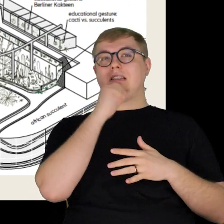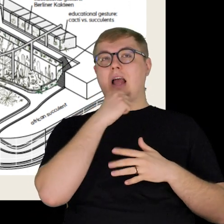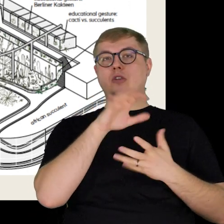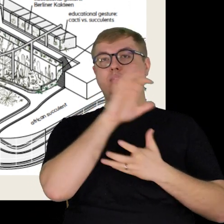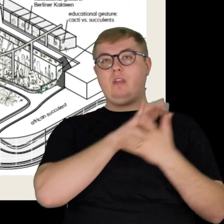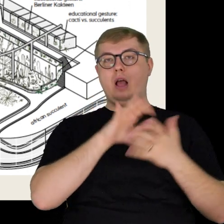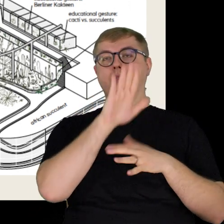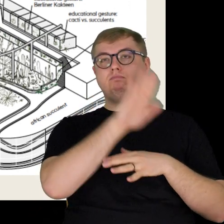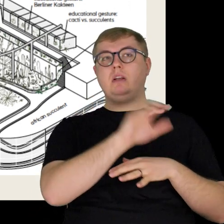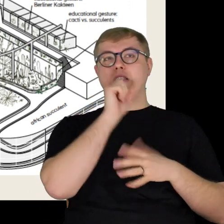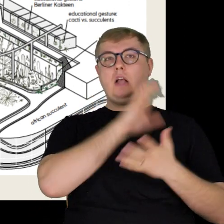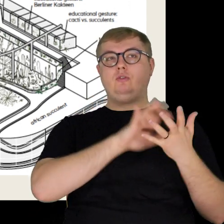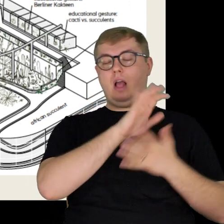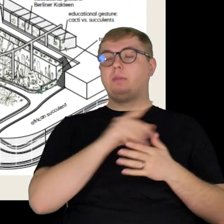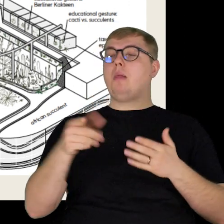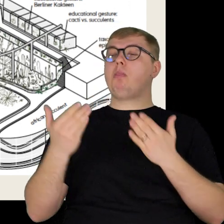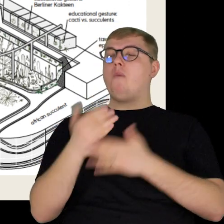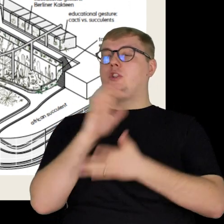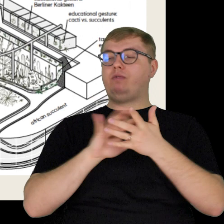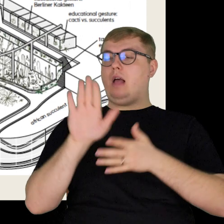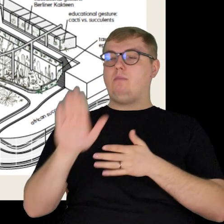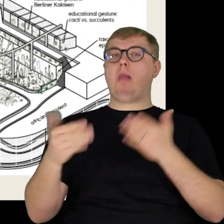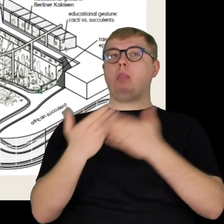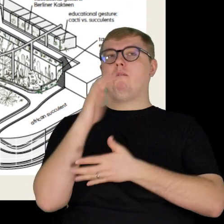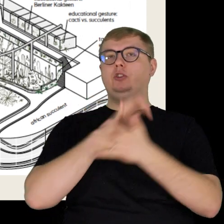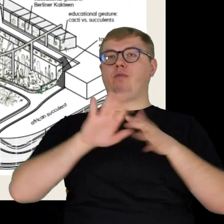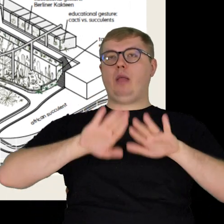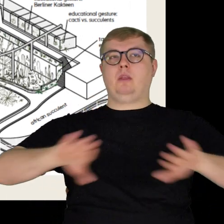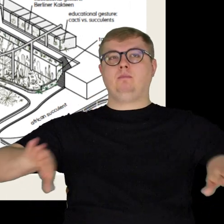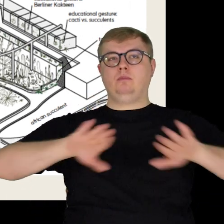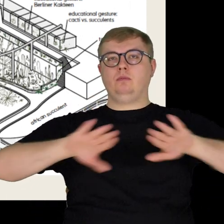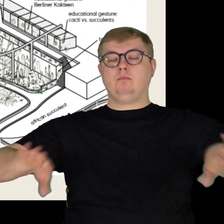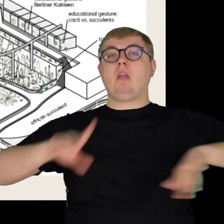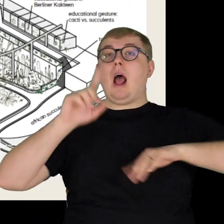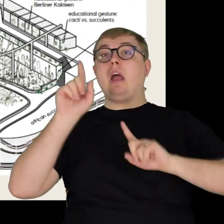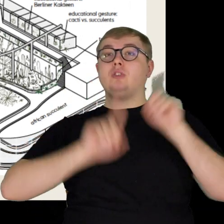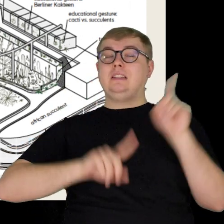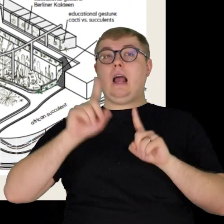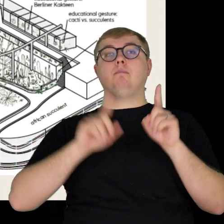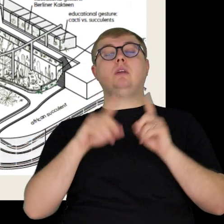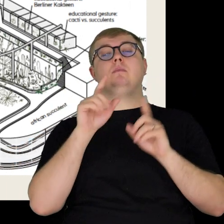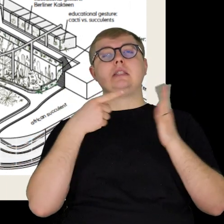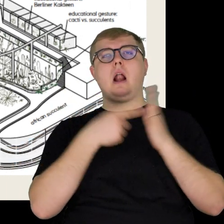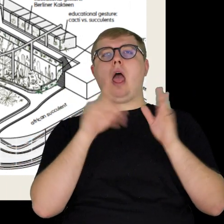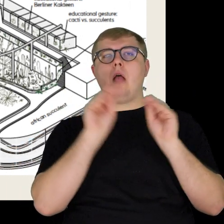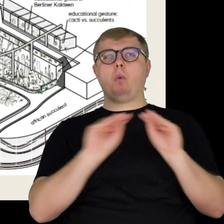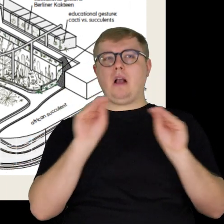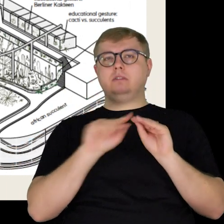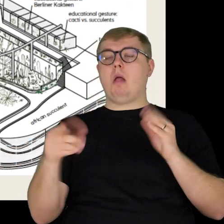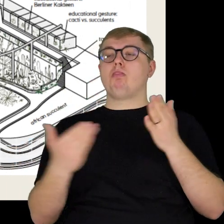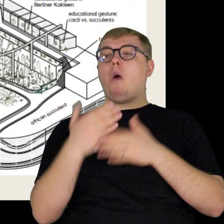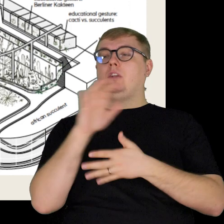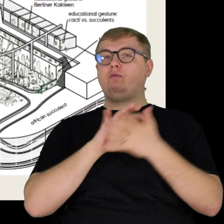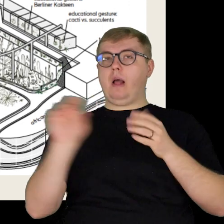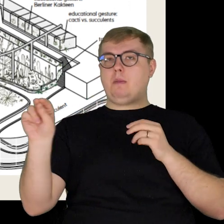new world zone, but perhaps occasionally for an educational purpose, as a new world, an old world succulent might come